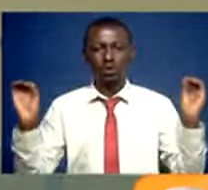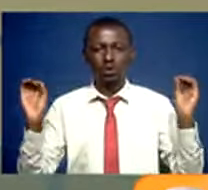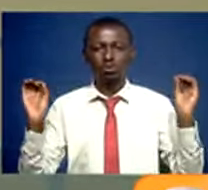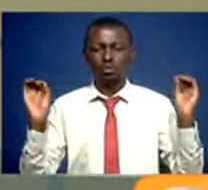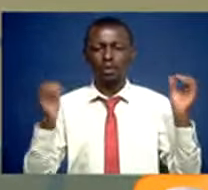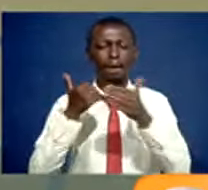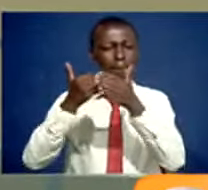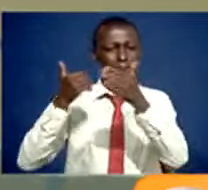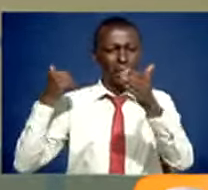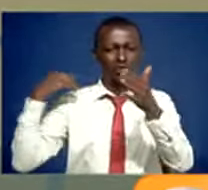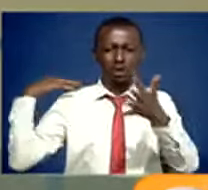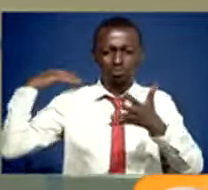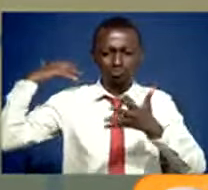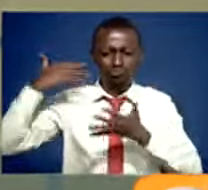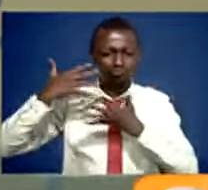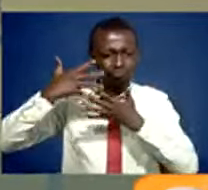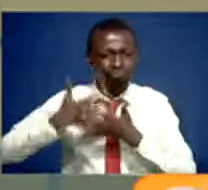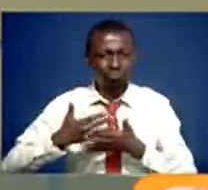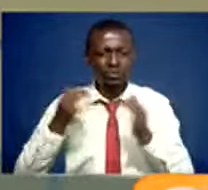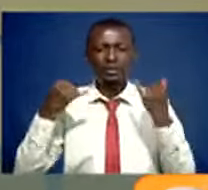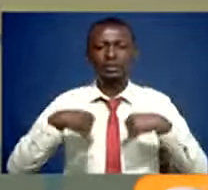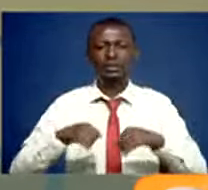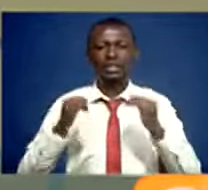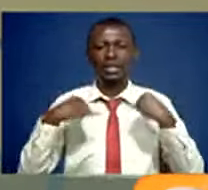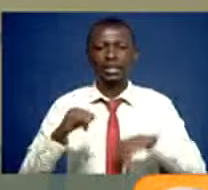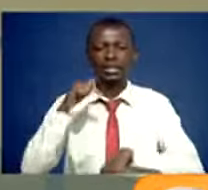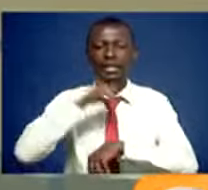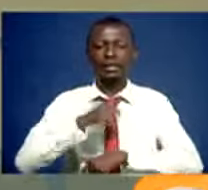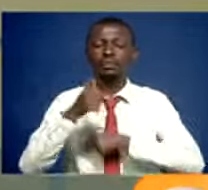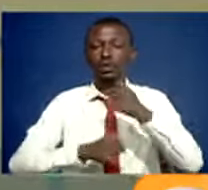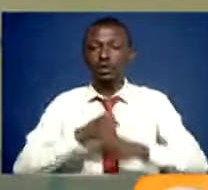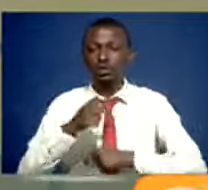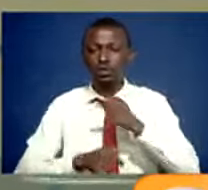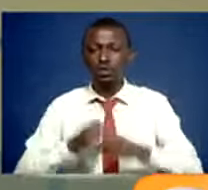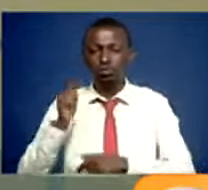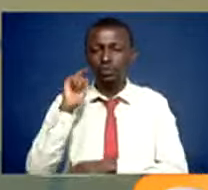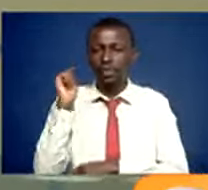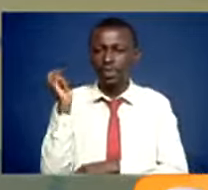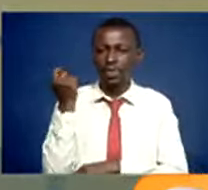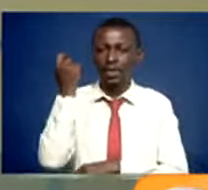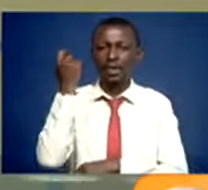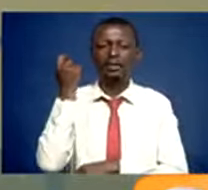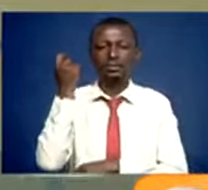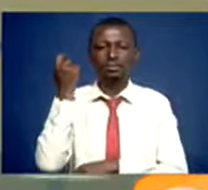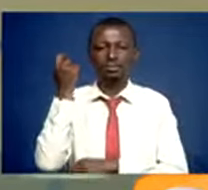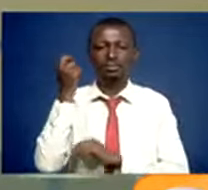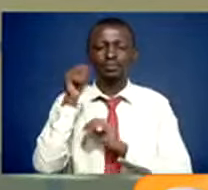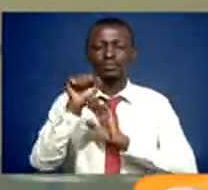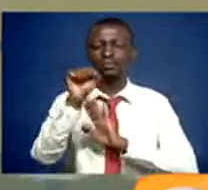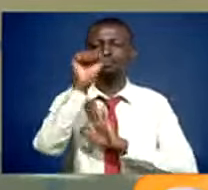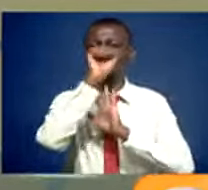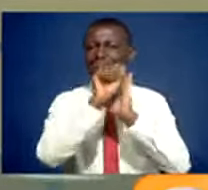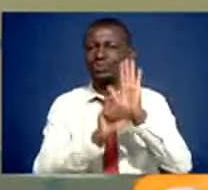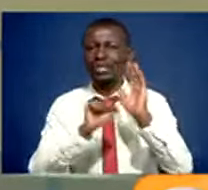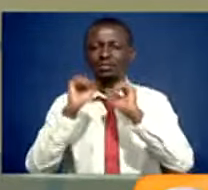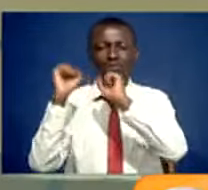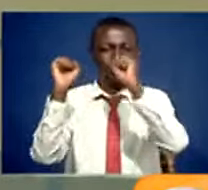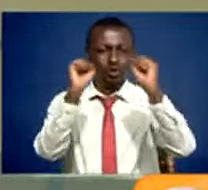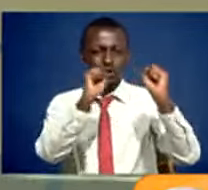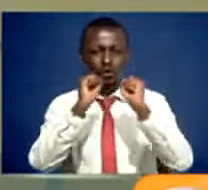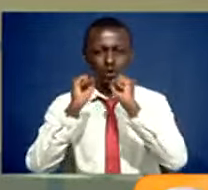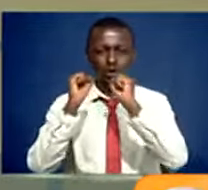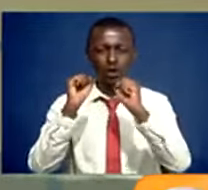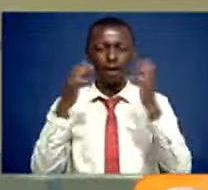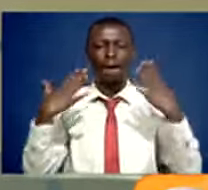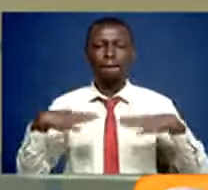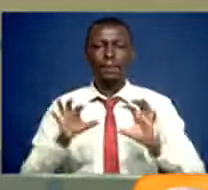way. In the course of our journey, we have made Kenya a strong state, anchored by a